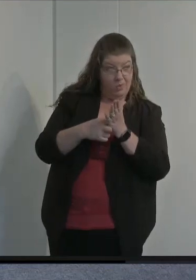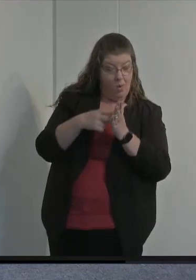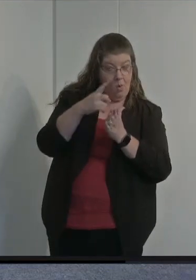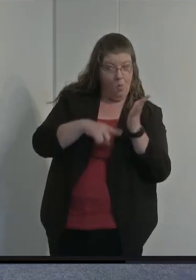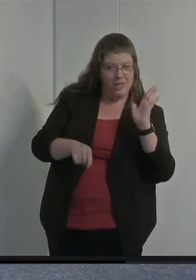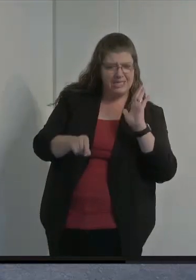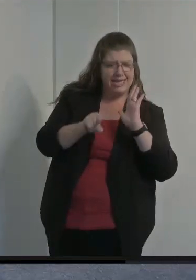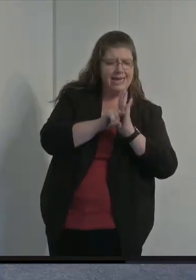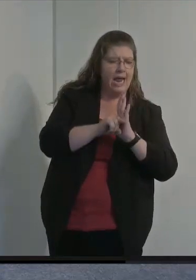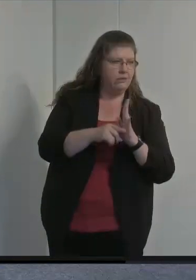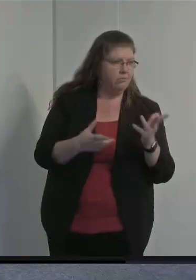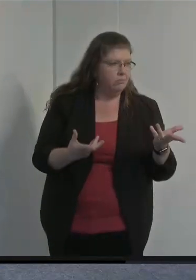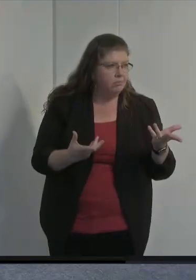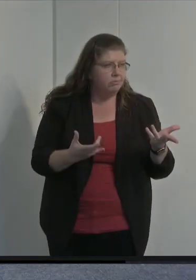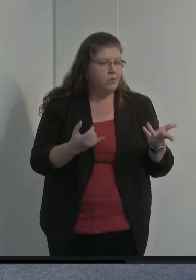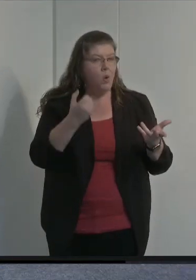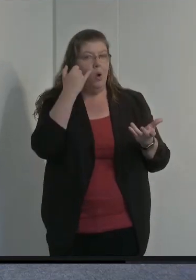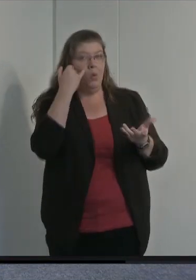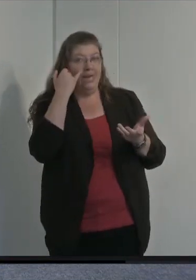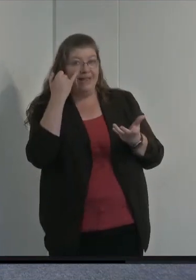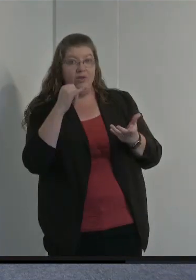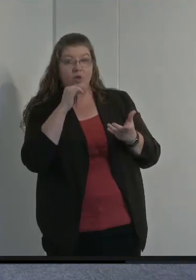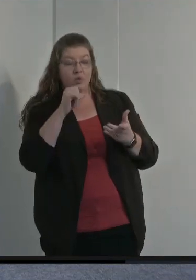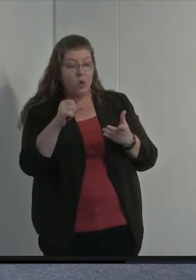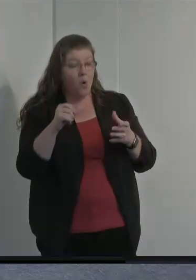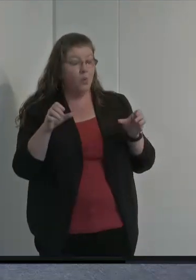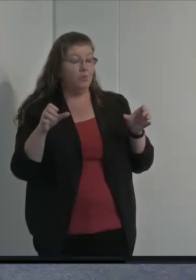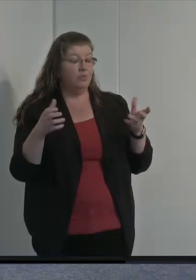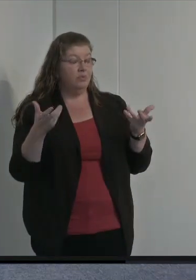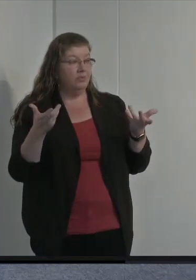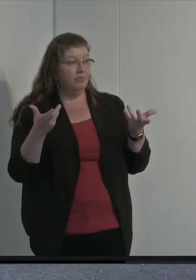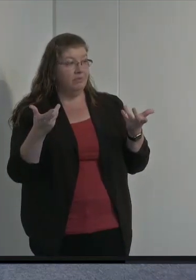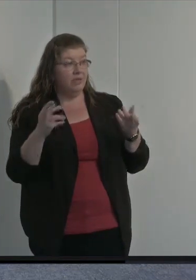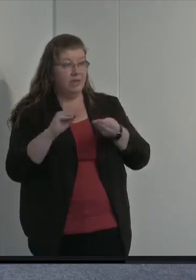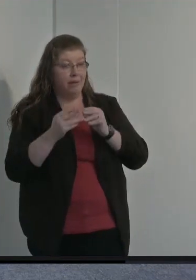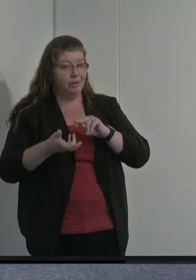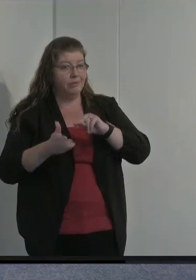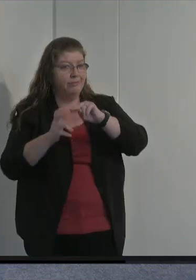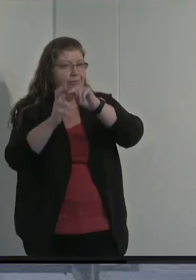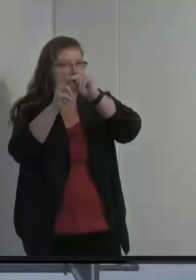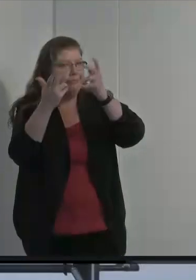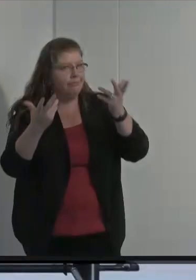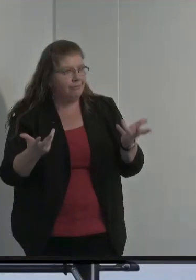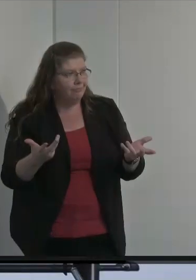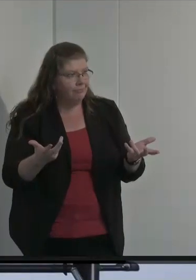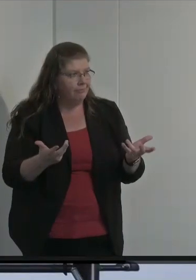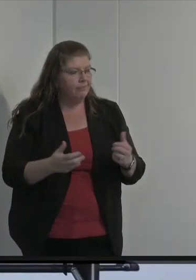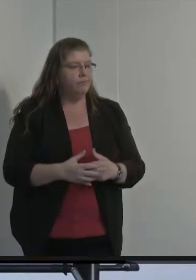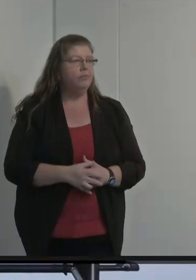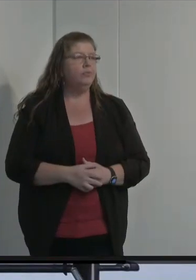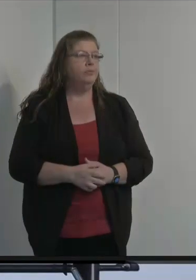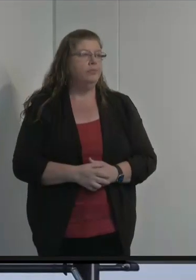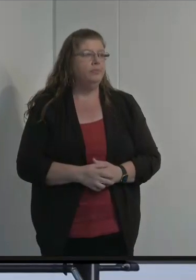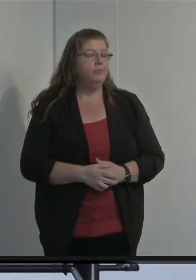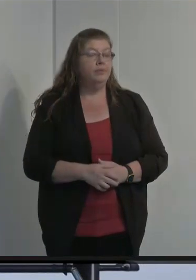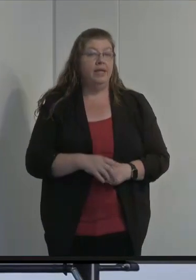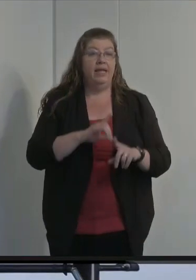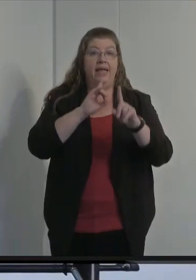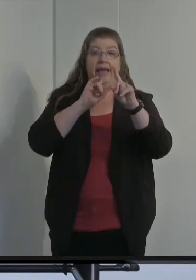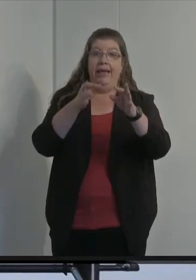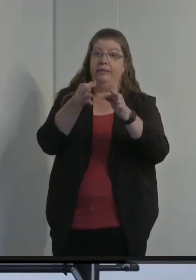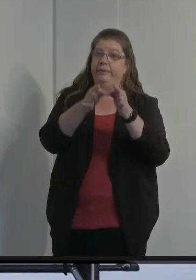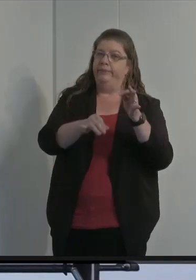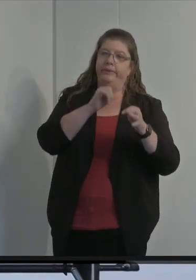given the dire numbers that you outlined at the very beginning here? Well, I think the answer is complex,